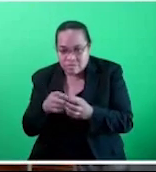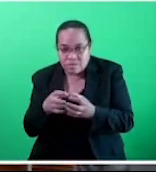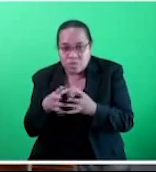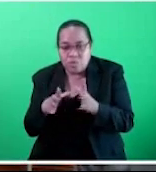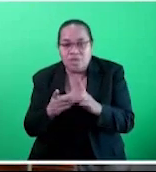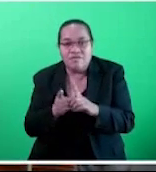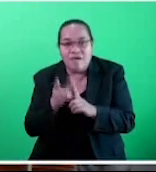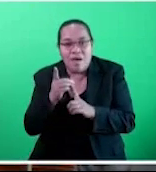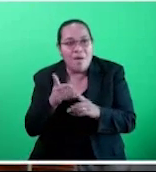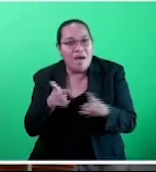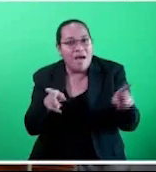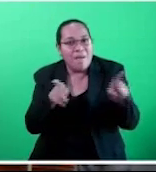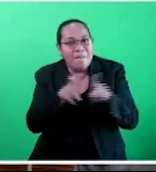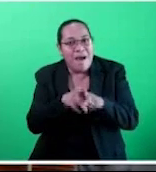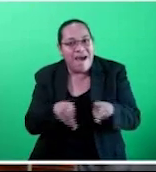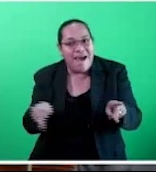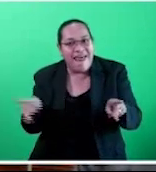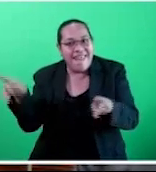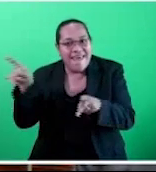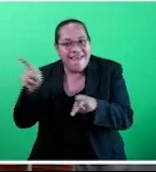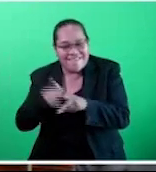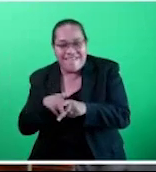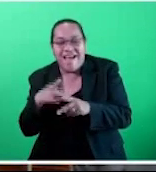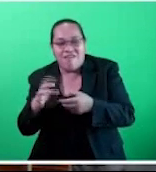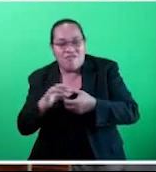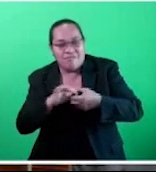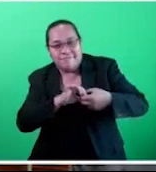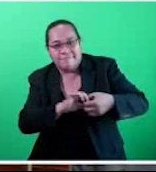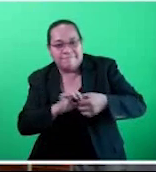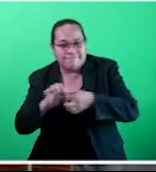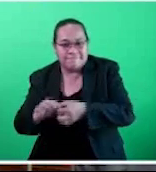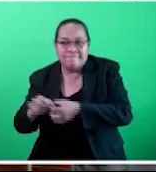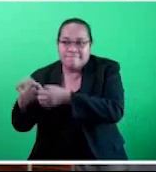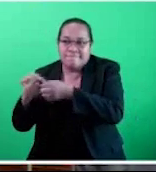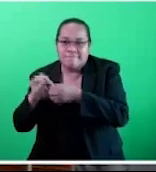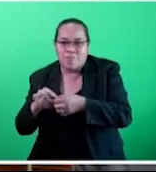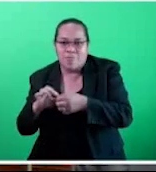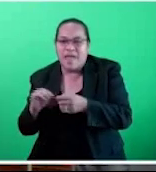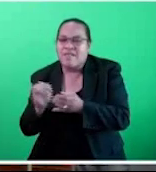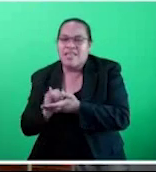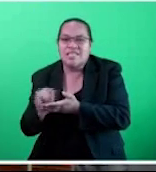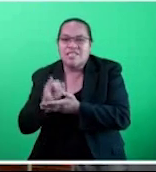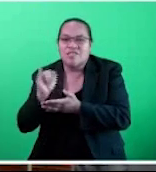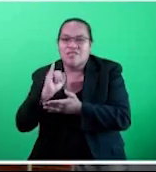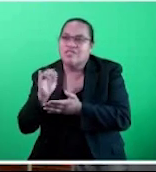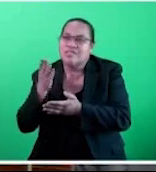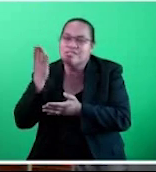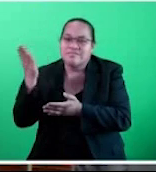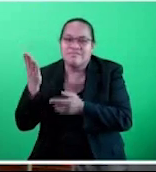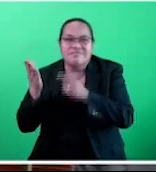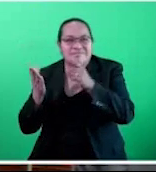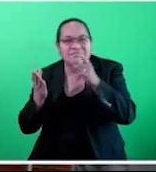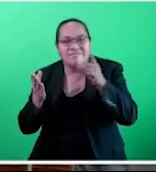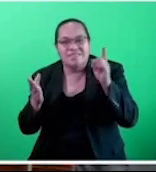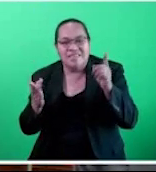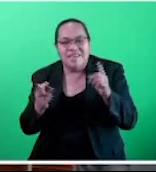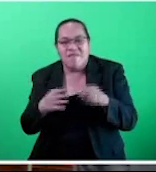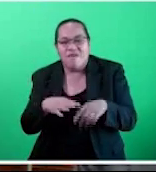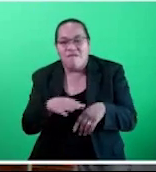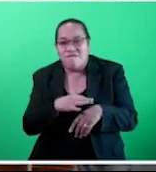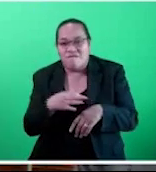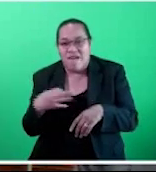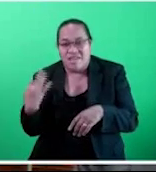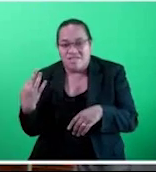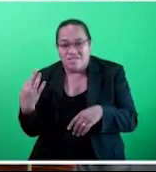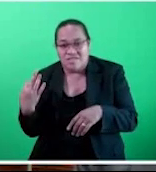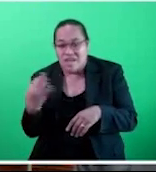development partners, and has had some relationships with the Institute Malad out of French Polynesia.